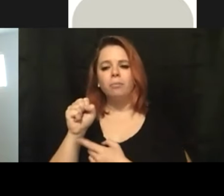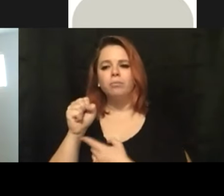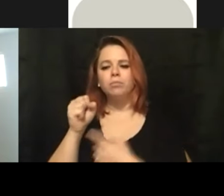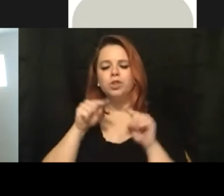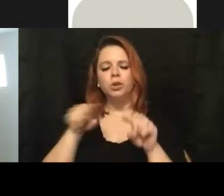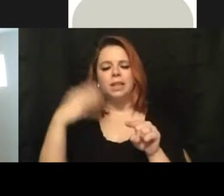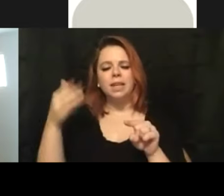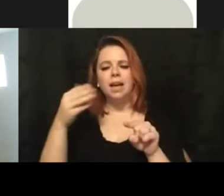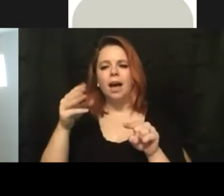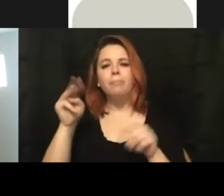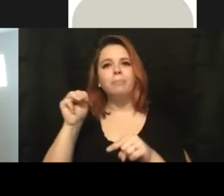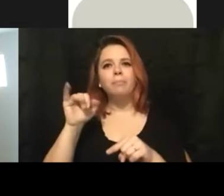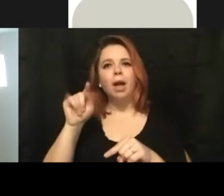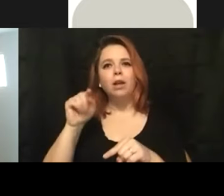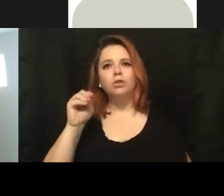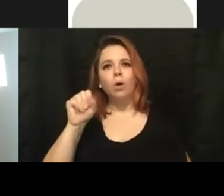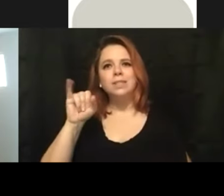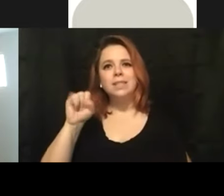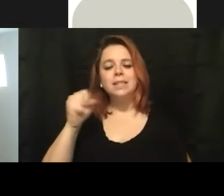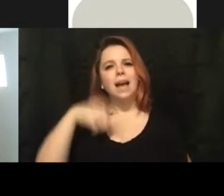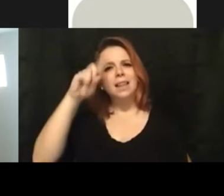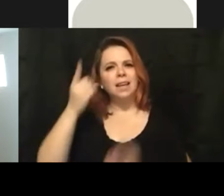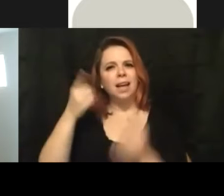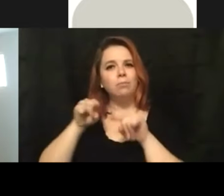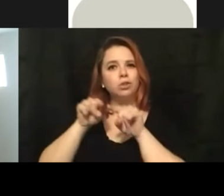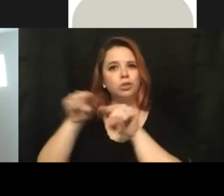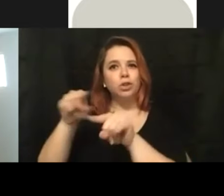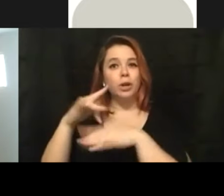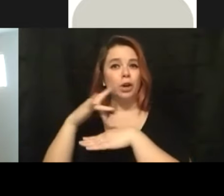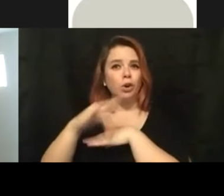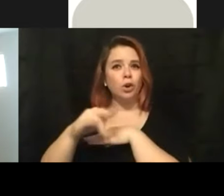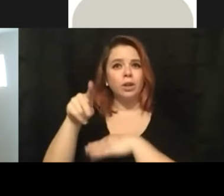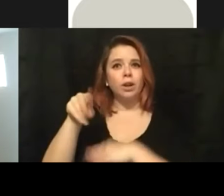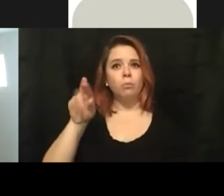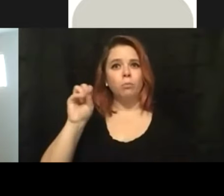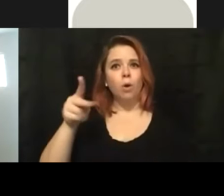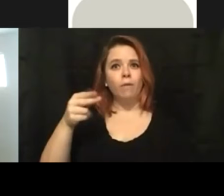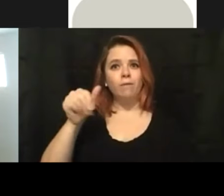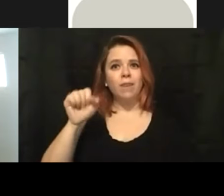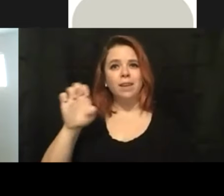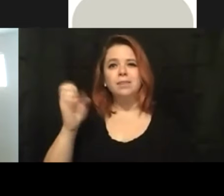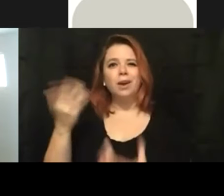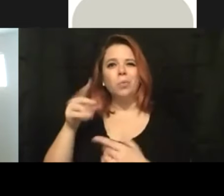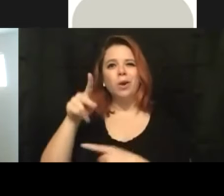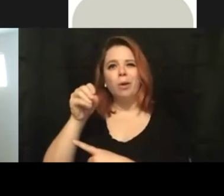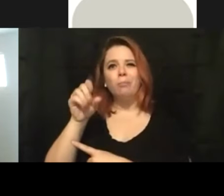during mitosis again? I believe it happens during early prophase, like what the poles are and